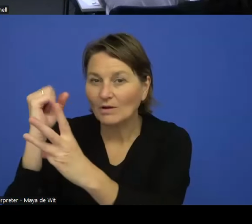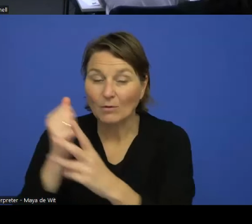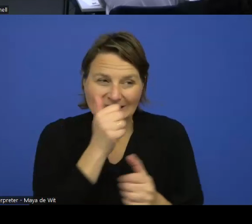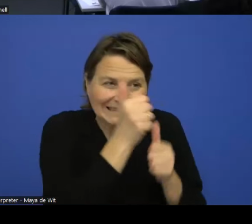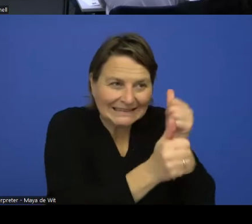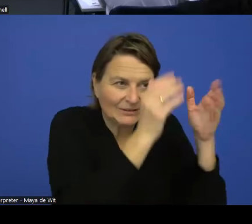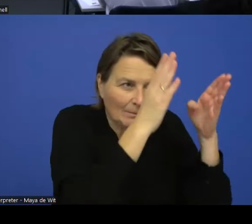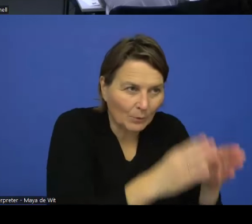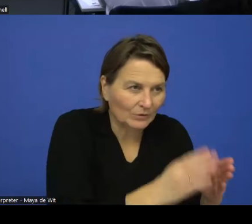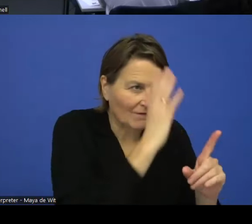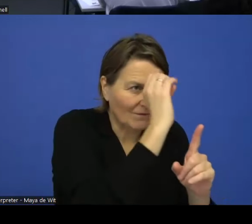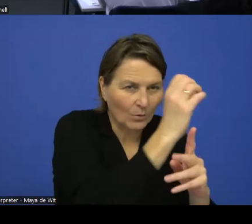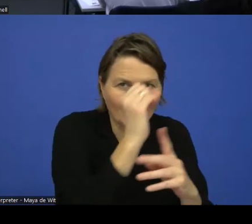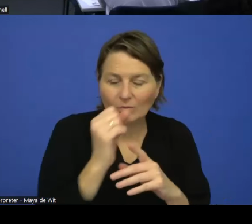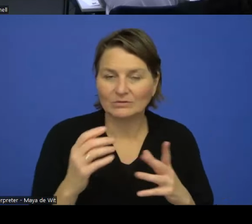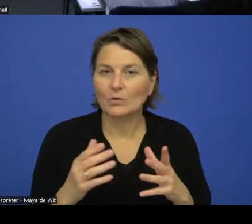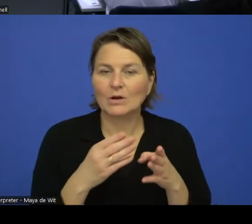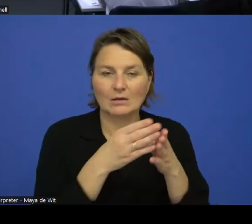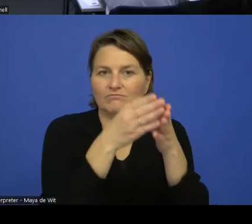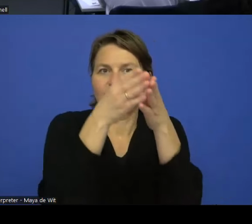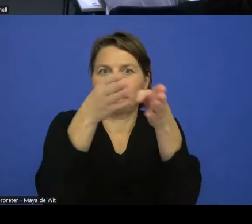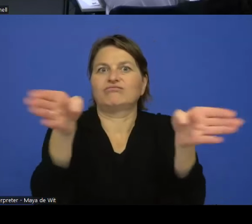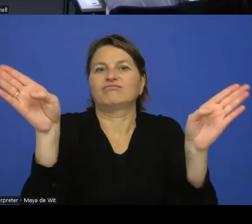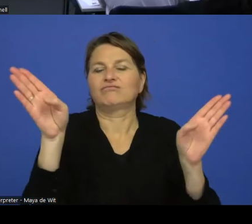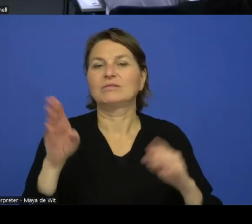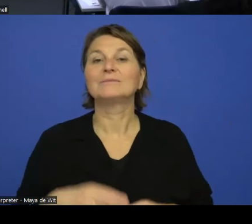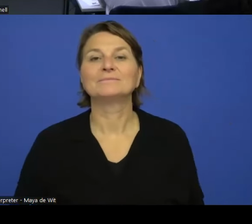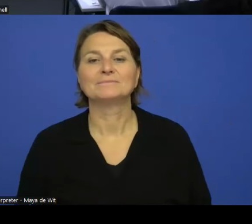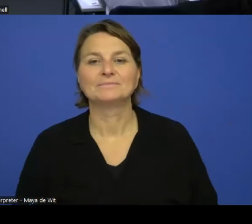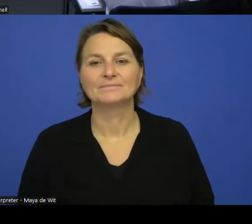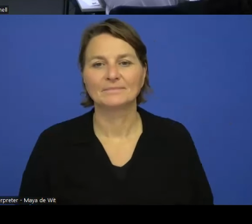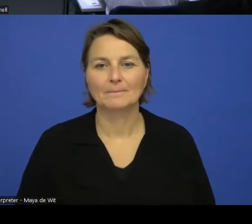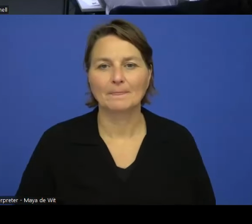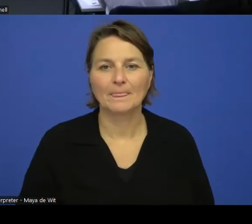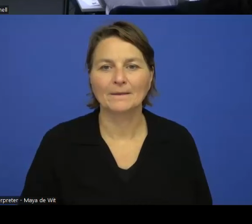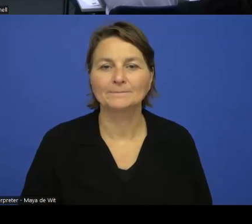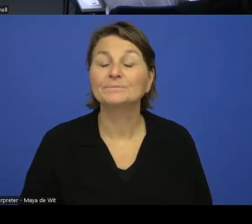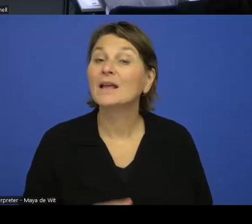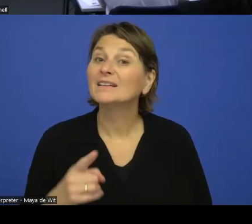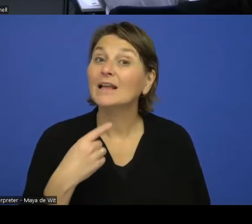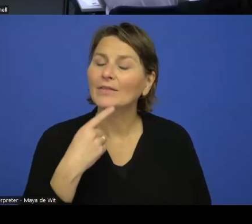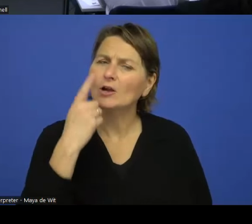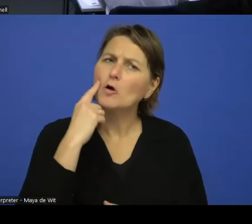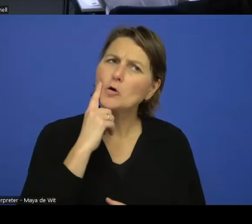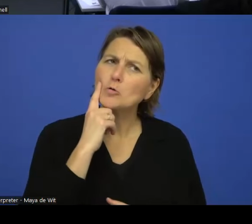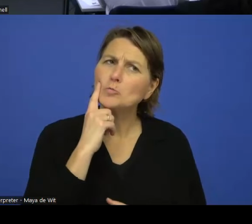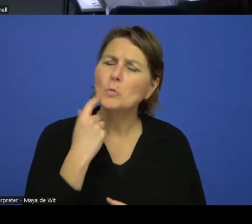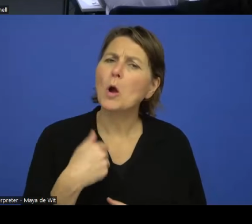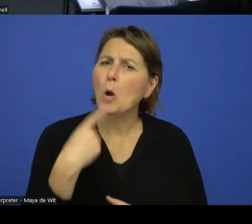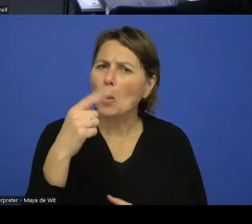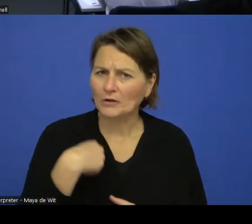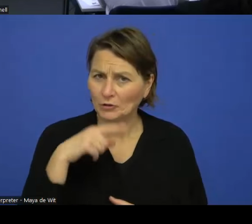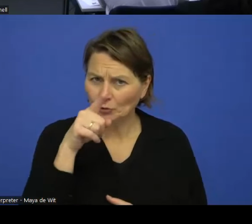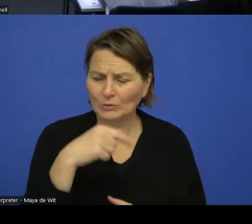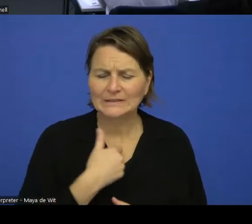and that comes at the expense of breadth. And the danger is now you're thinking, because you're just thinking about this one small area, you're not